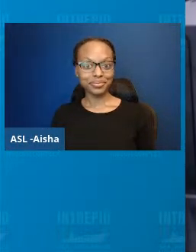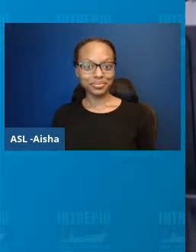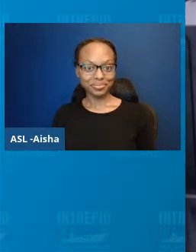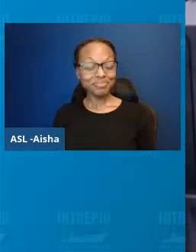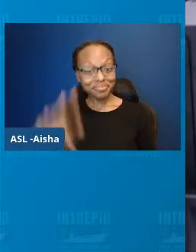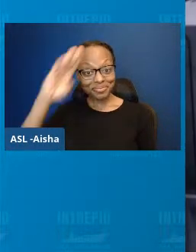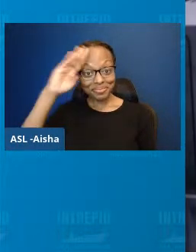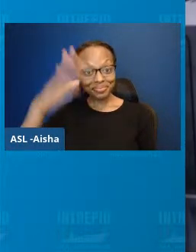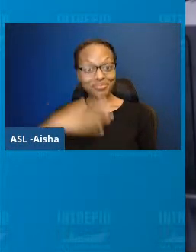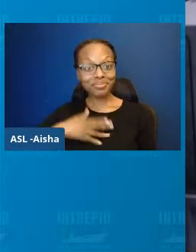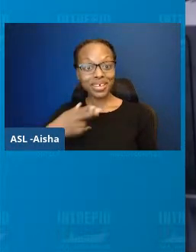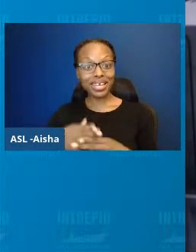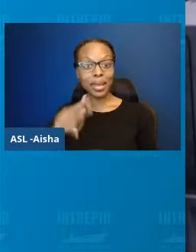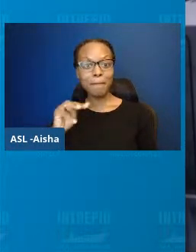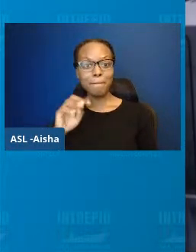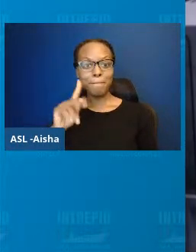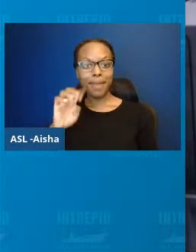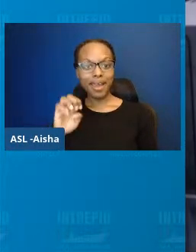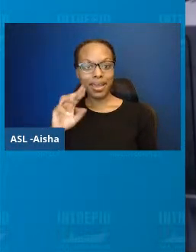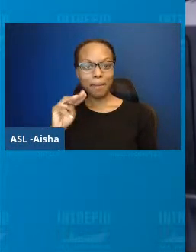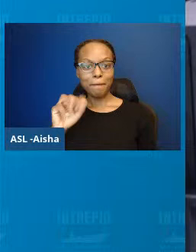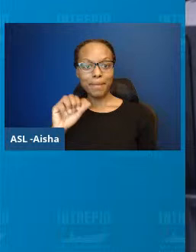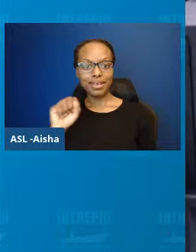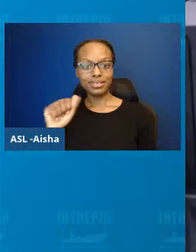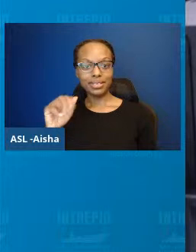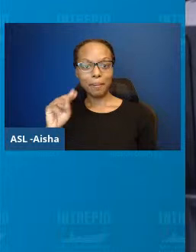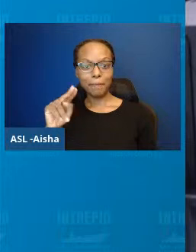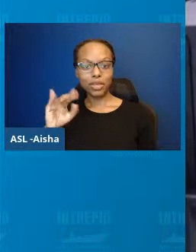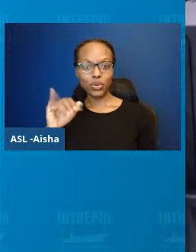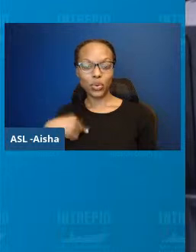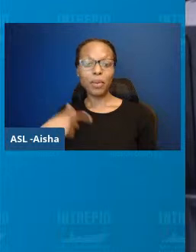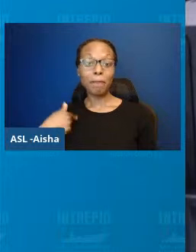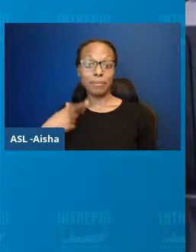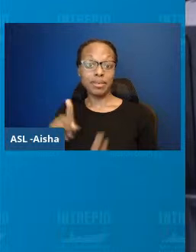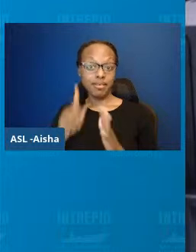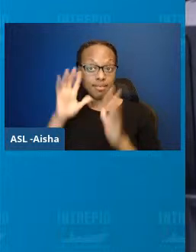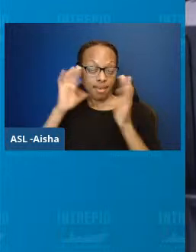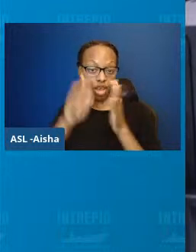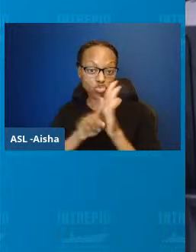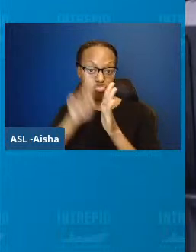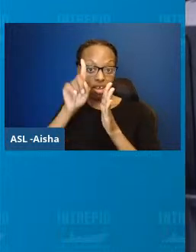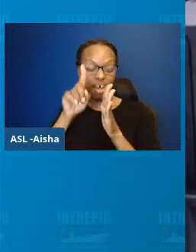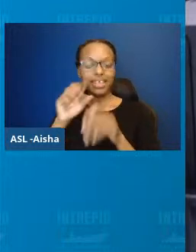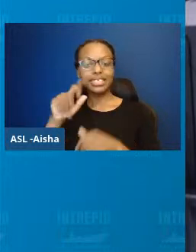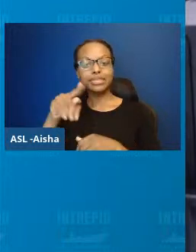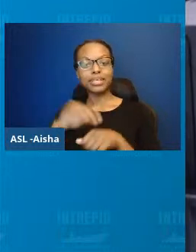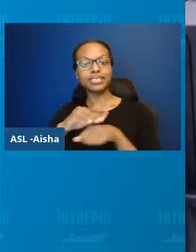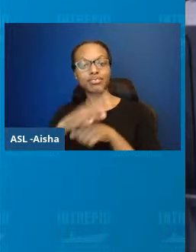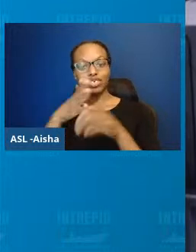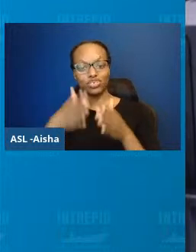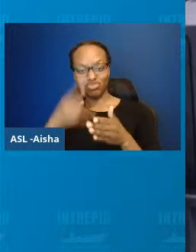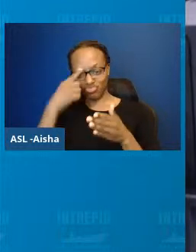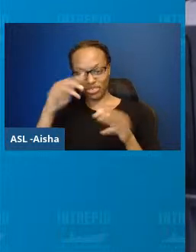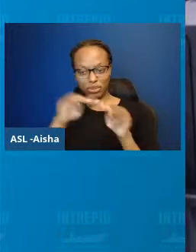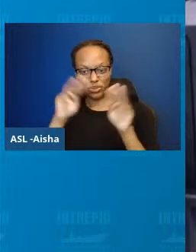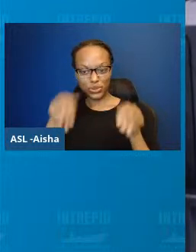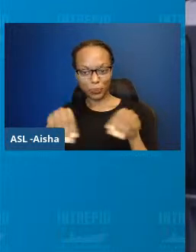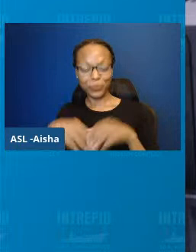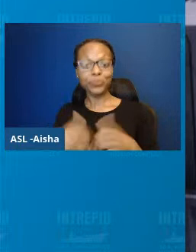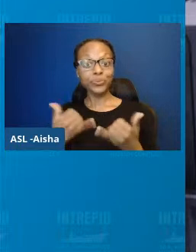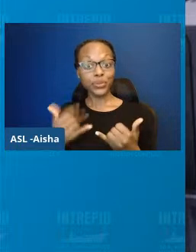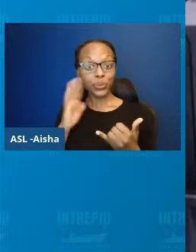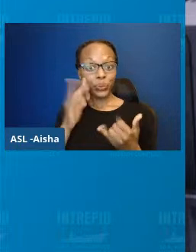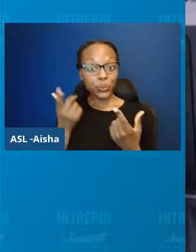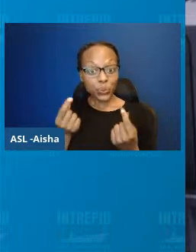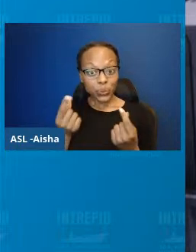Hi, I'm Mike Massimino, astronaut and senior space advisor here at the Intrepid Museum. And today we're going to be taking a